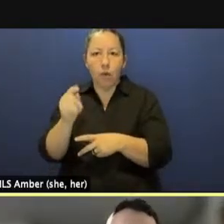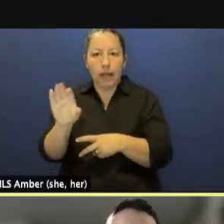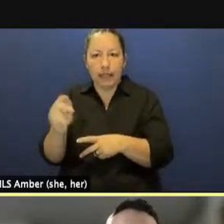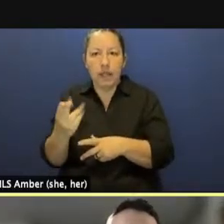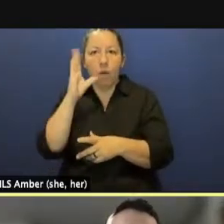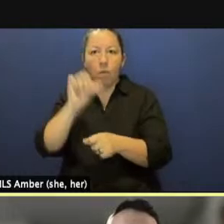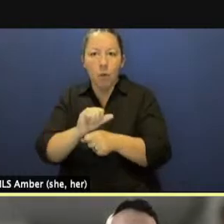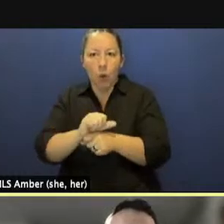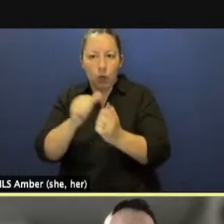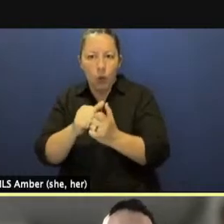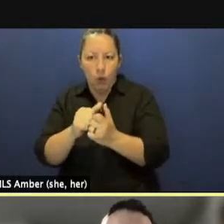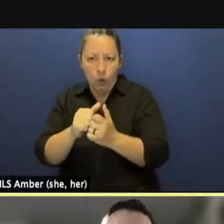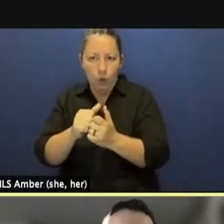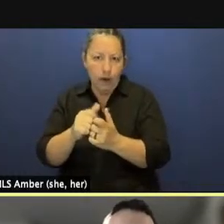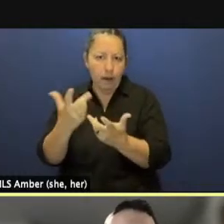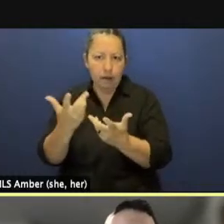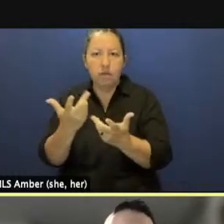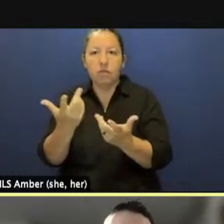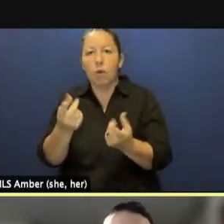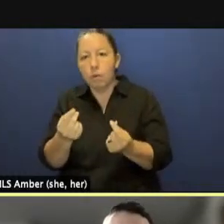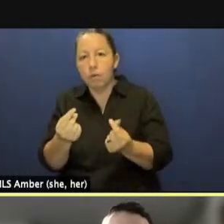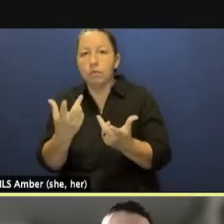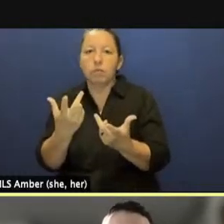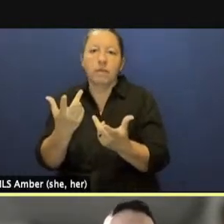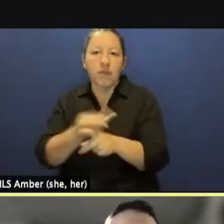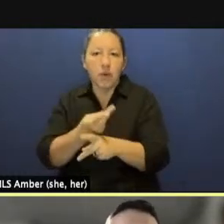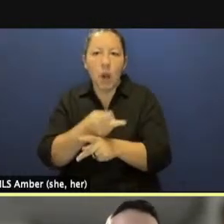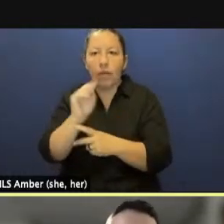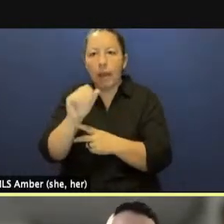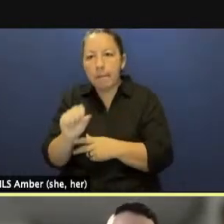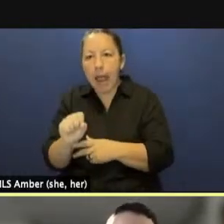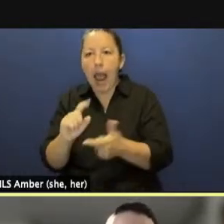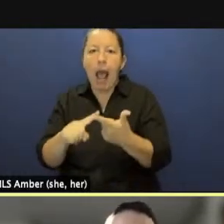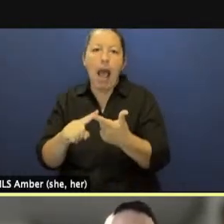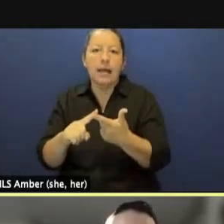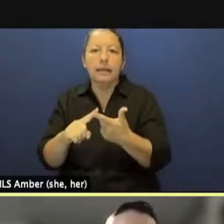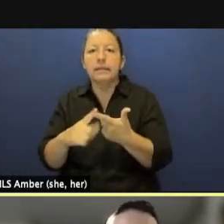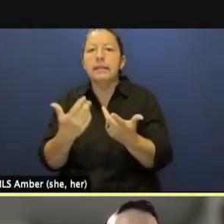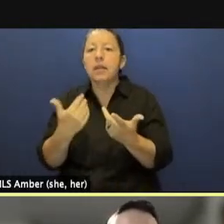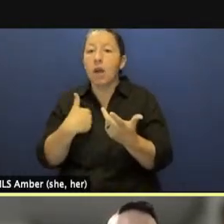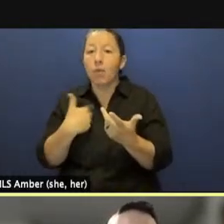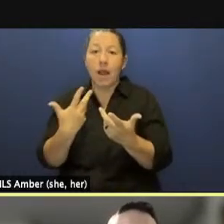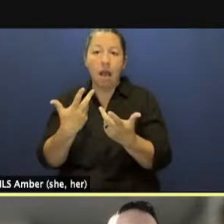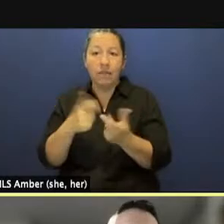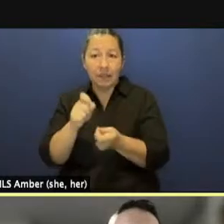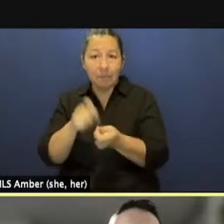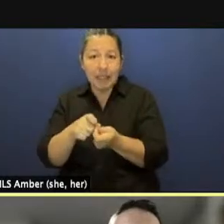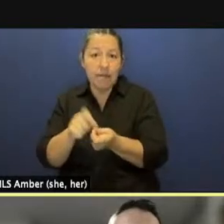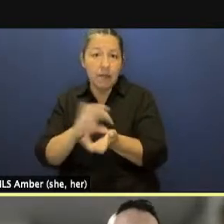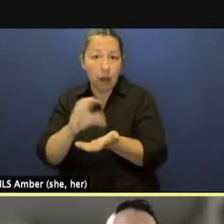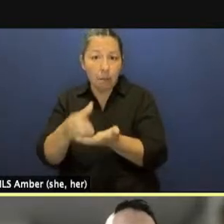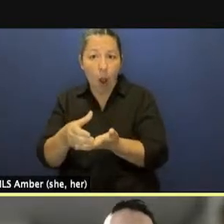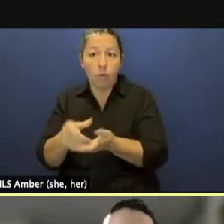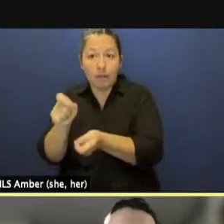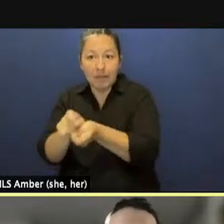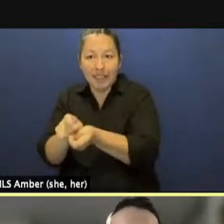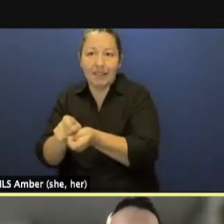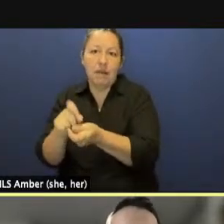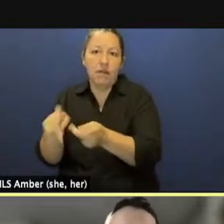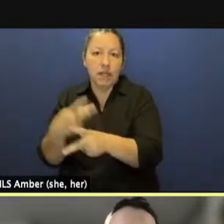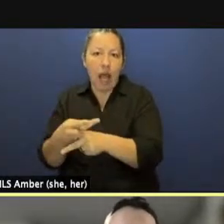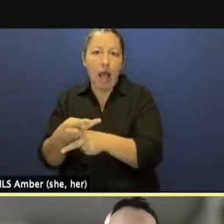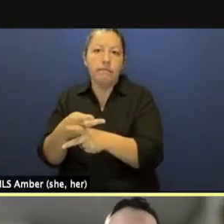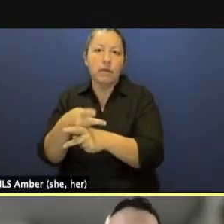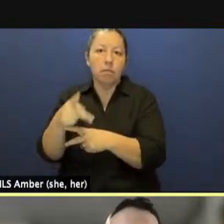range of mass of 50 AMU, for instance, on the concentration of 10 ppm. I'll come to that after. But we also want to